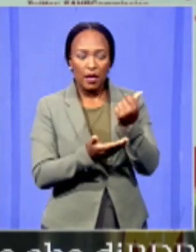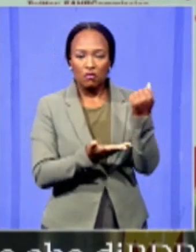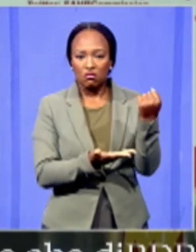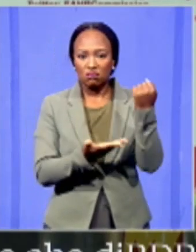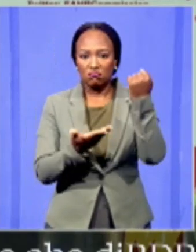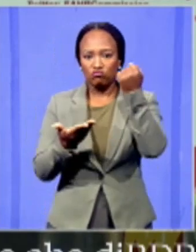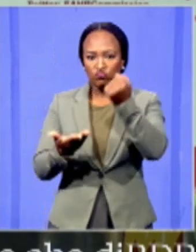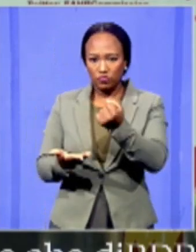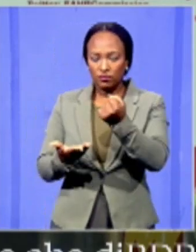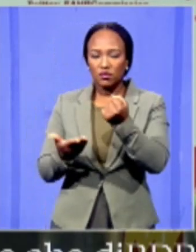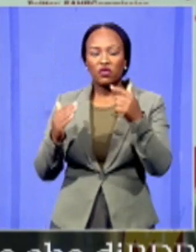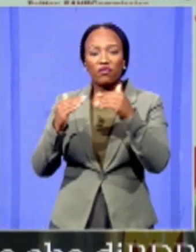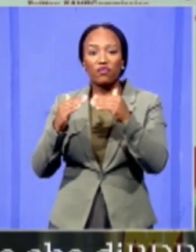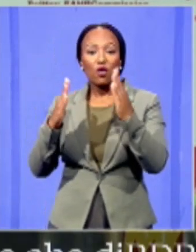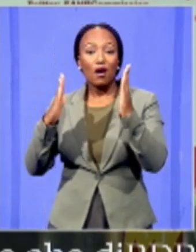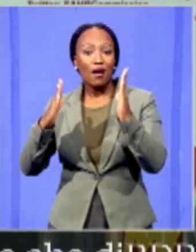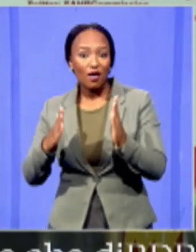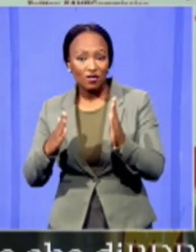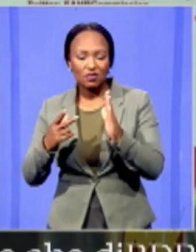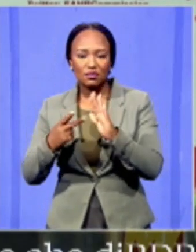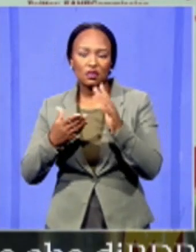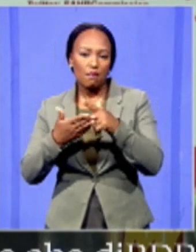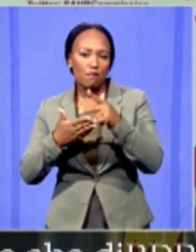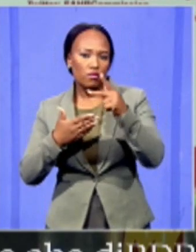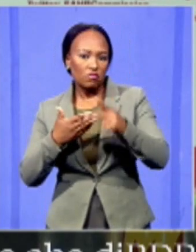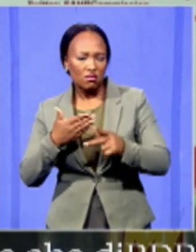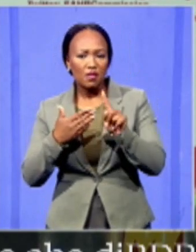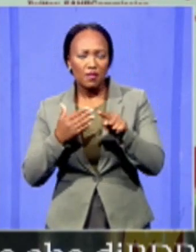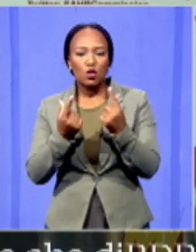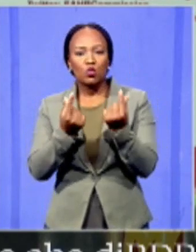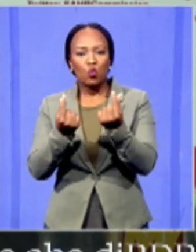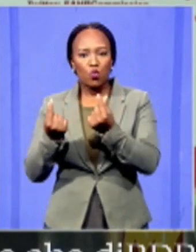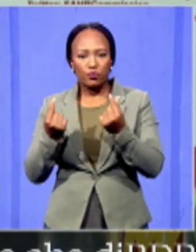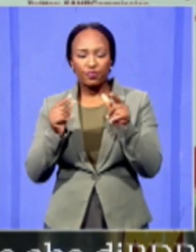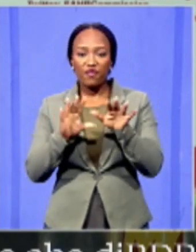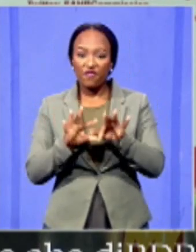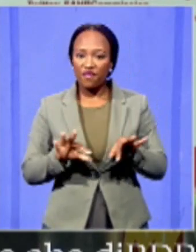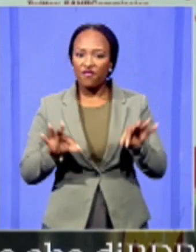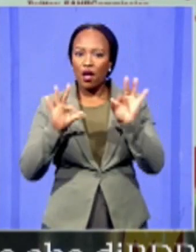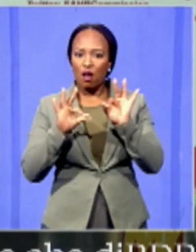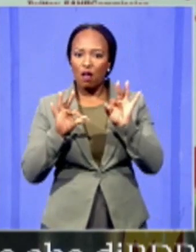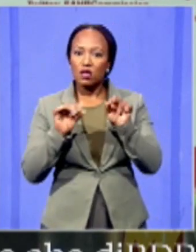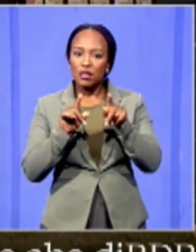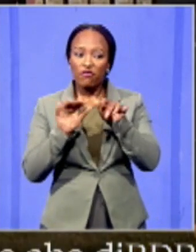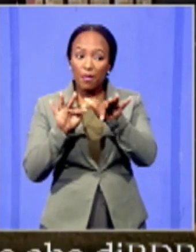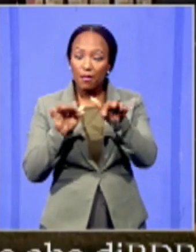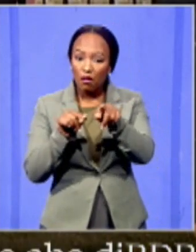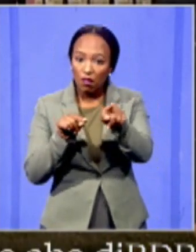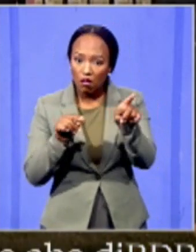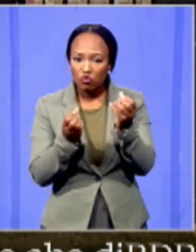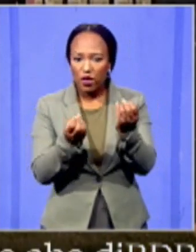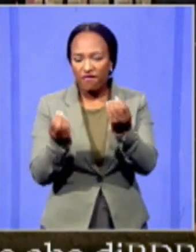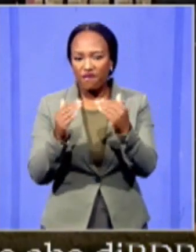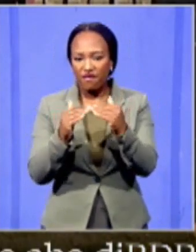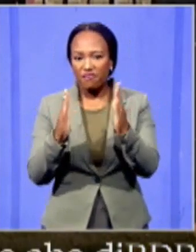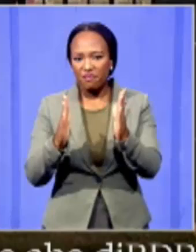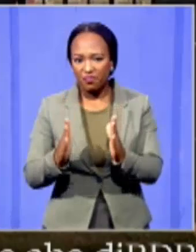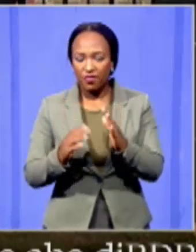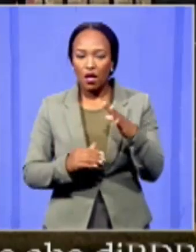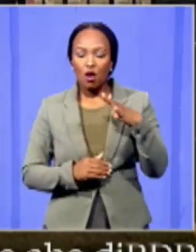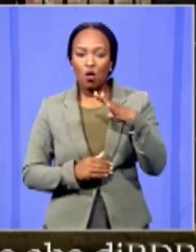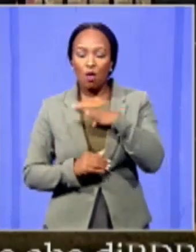them for housing projects deliver value to the state and to the beneficiaries. Komishene ka efa go sa